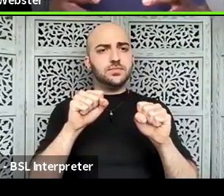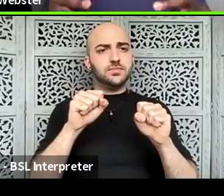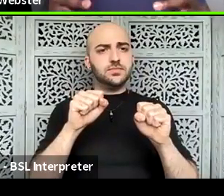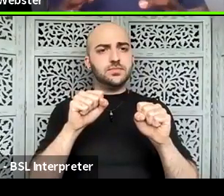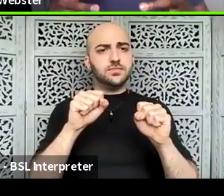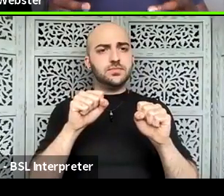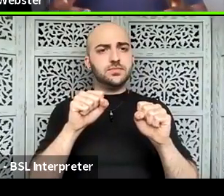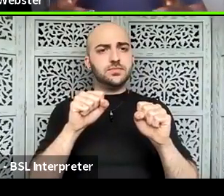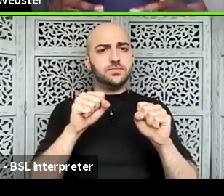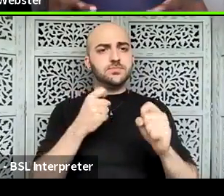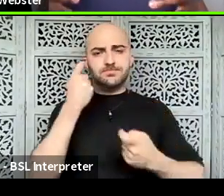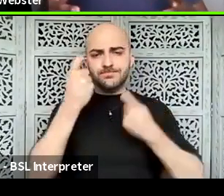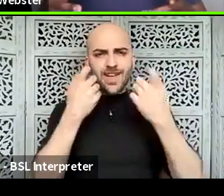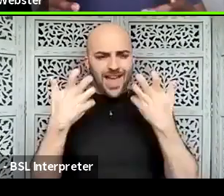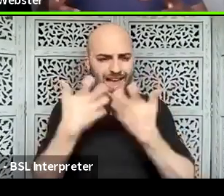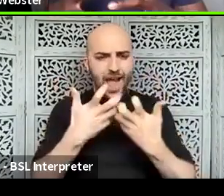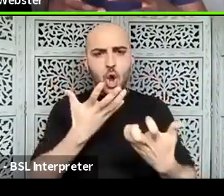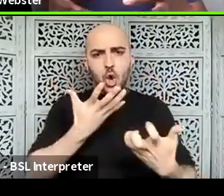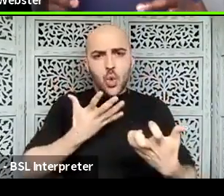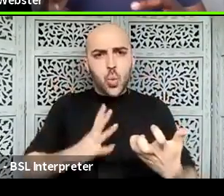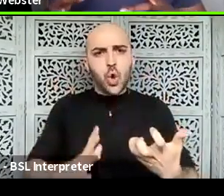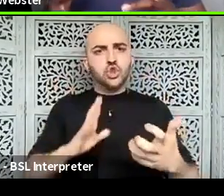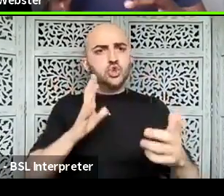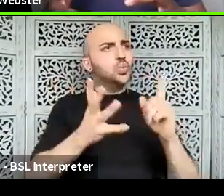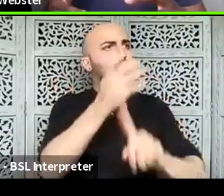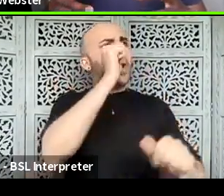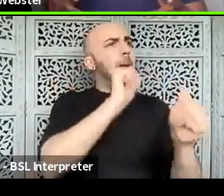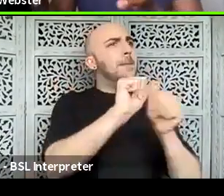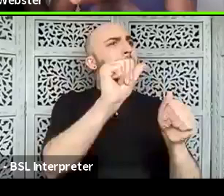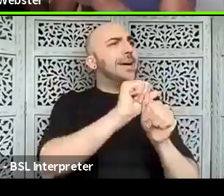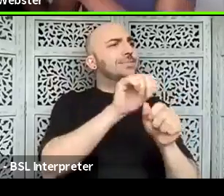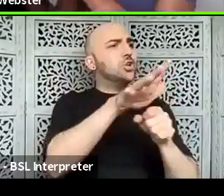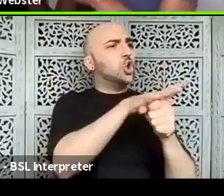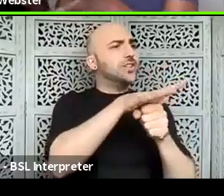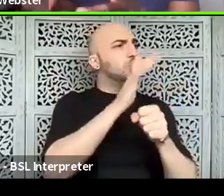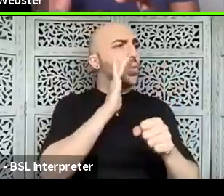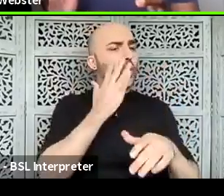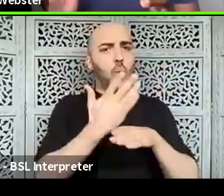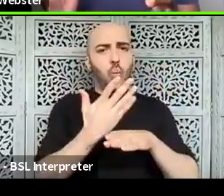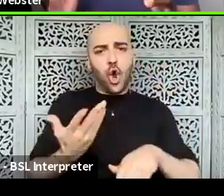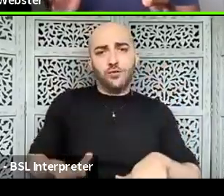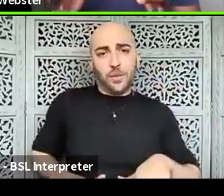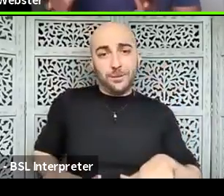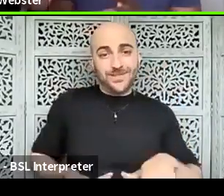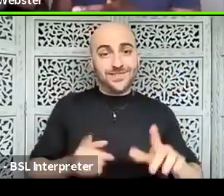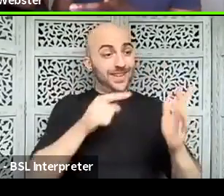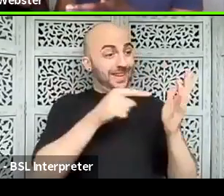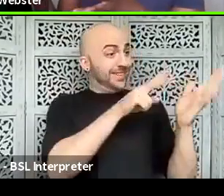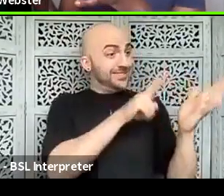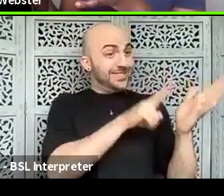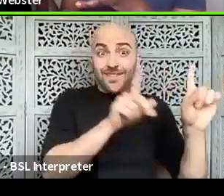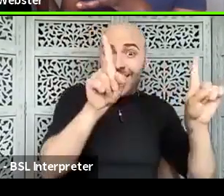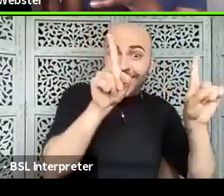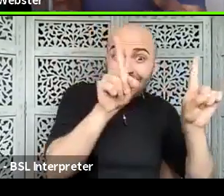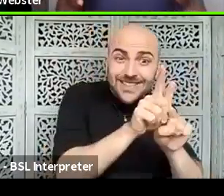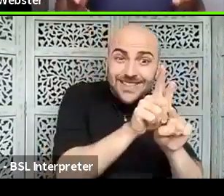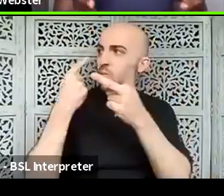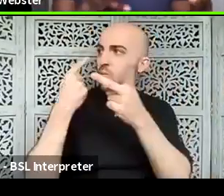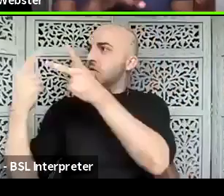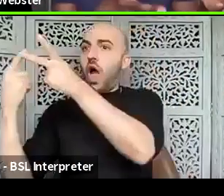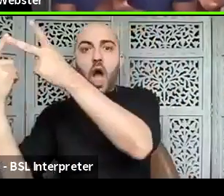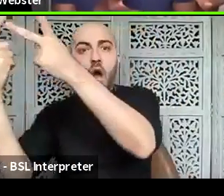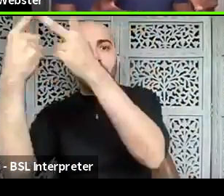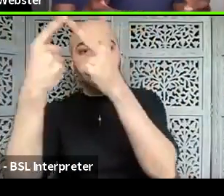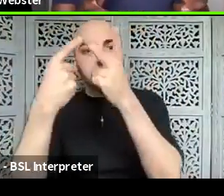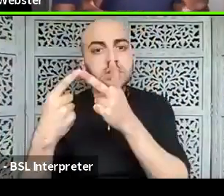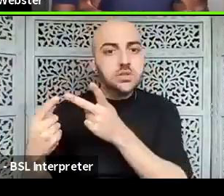to get better conditions at work when you're working for a business, as you do in any other field, you know, there are really strong unions in education and